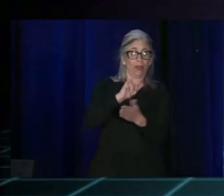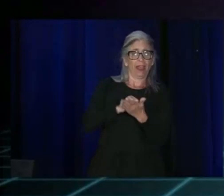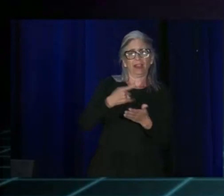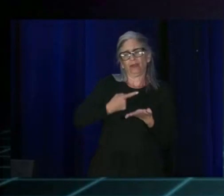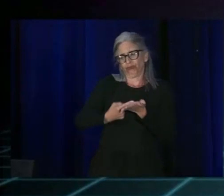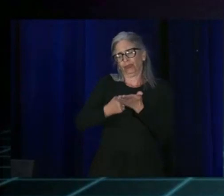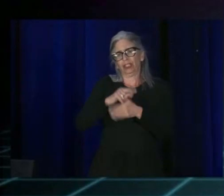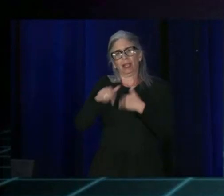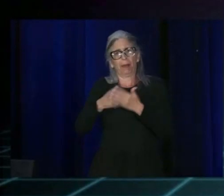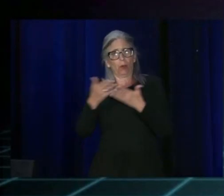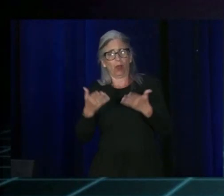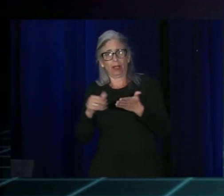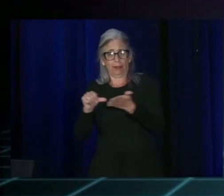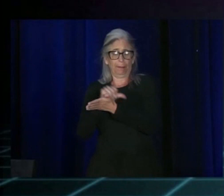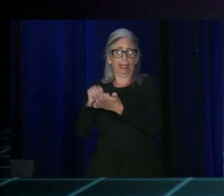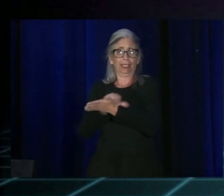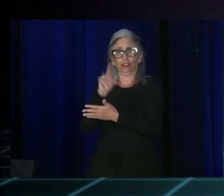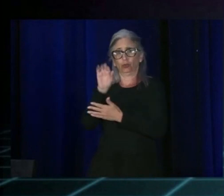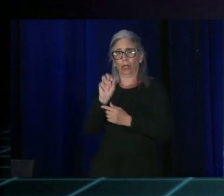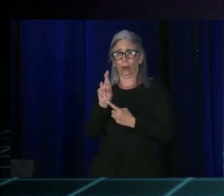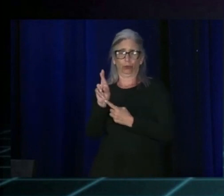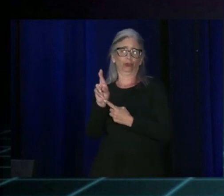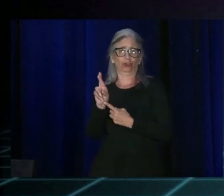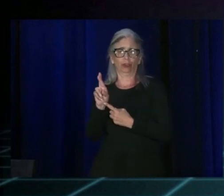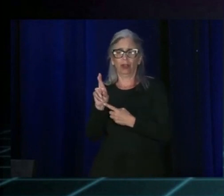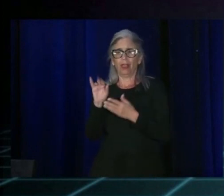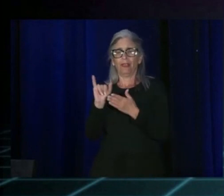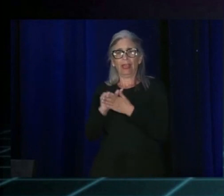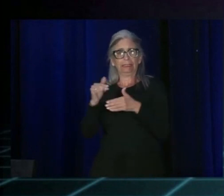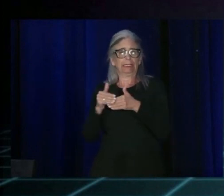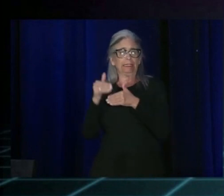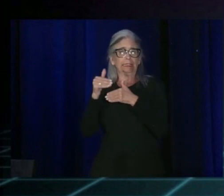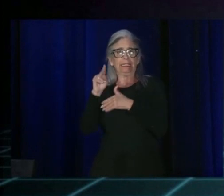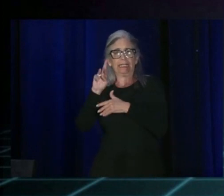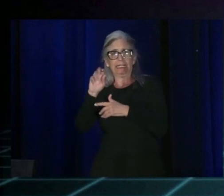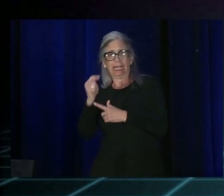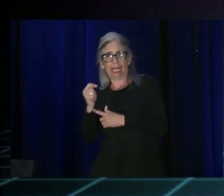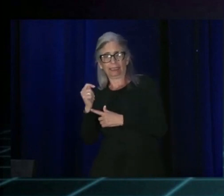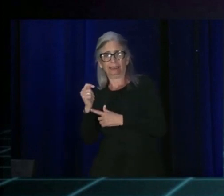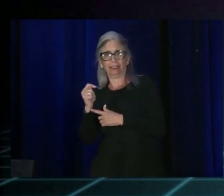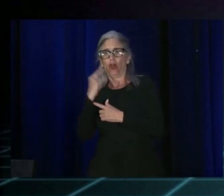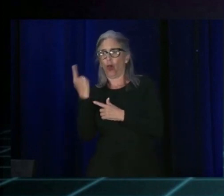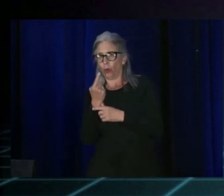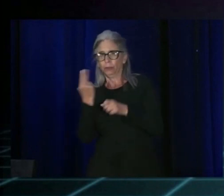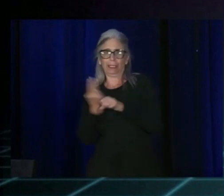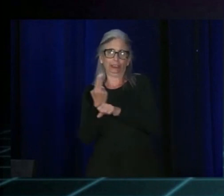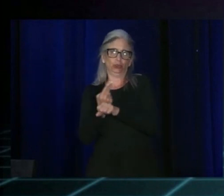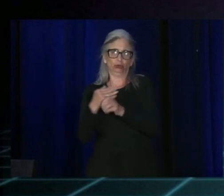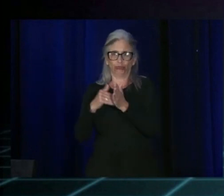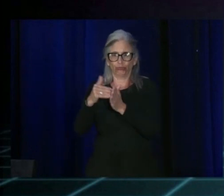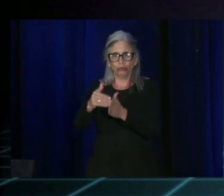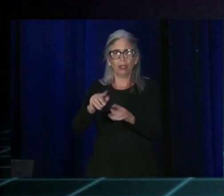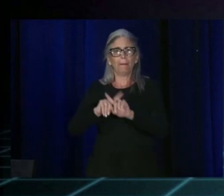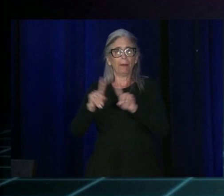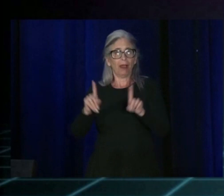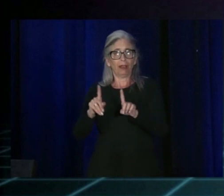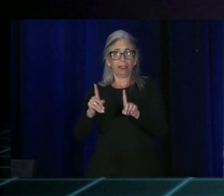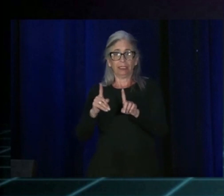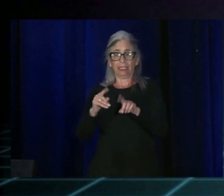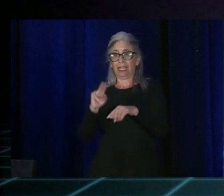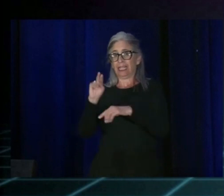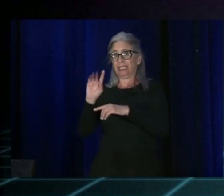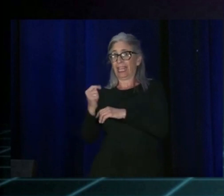what's called the pages router, which is what Next had always been using. But as of Next